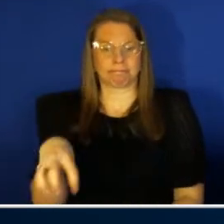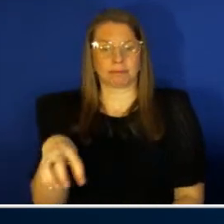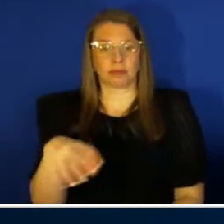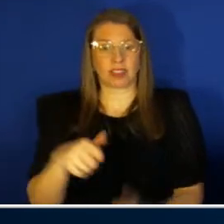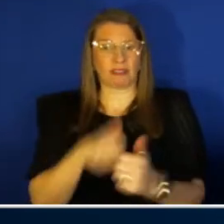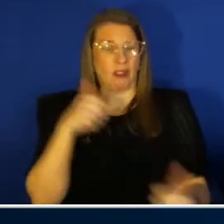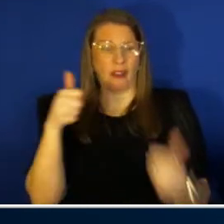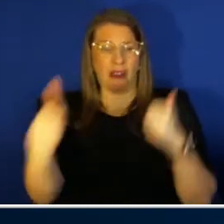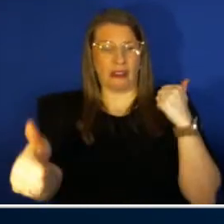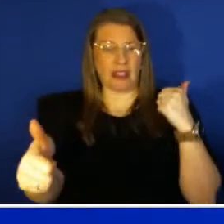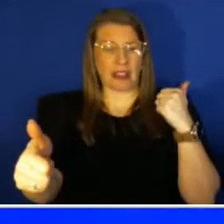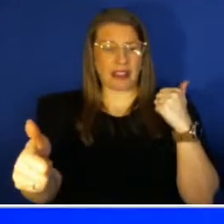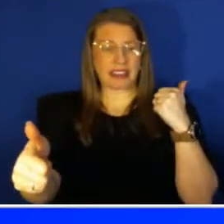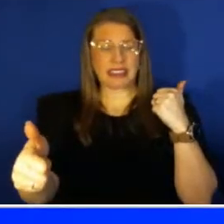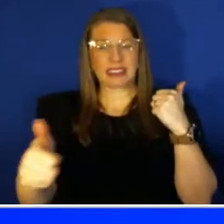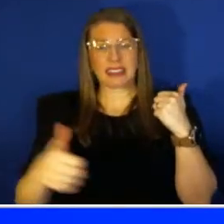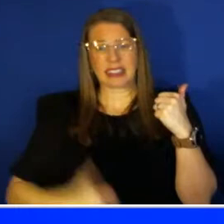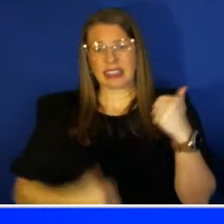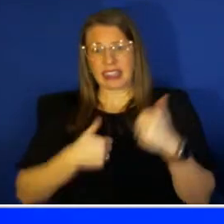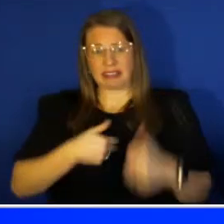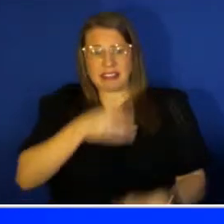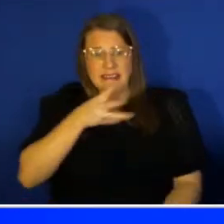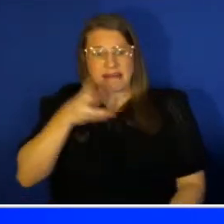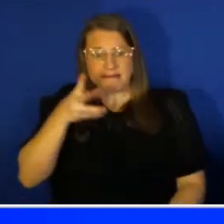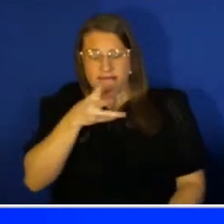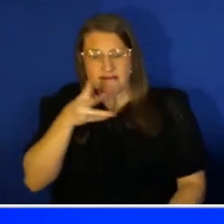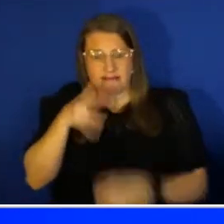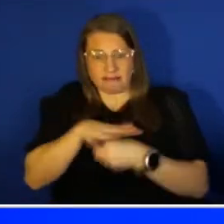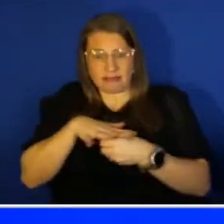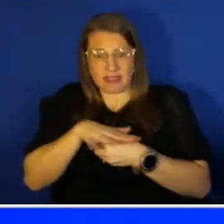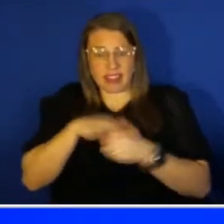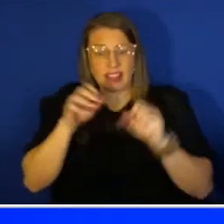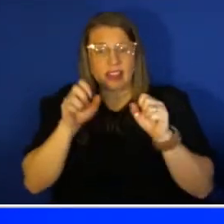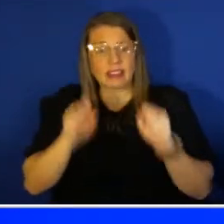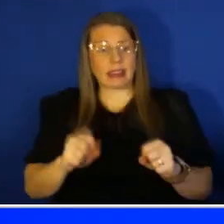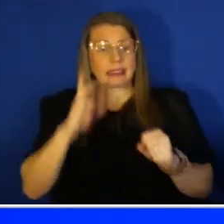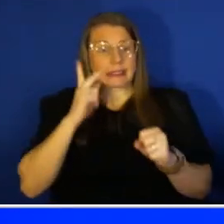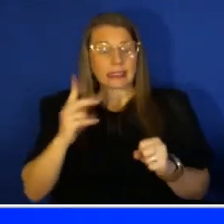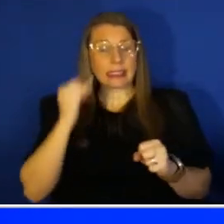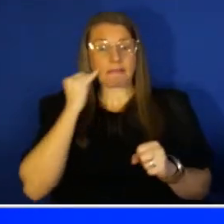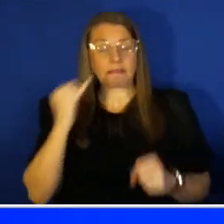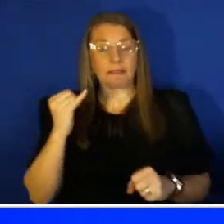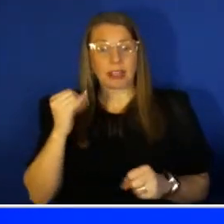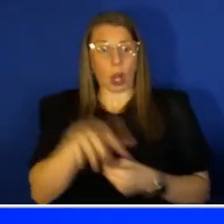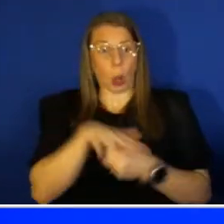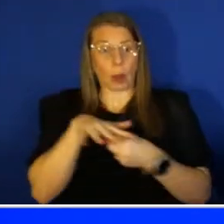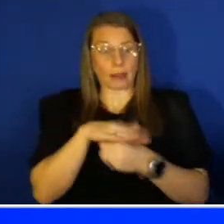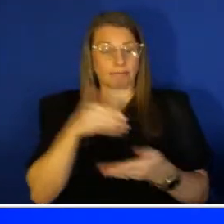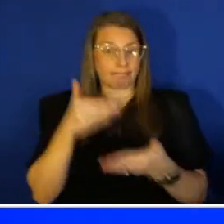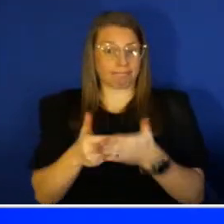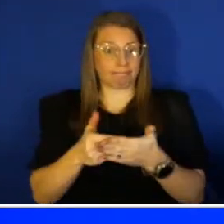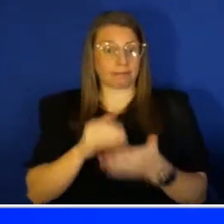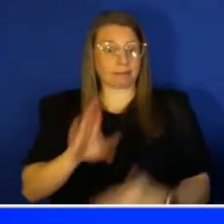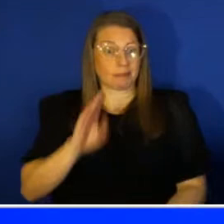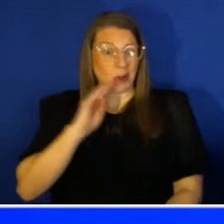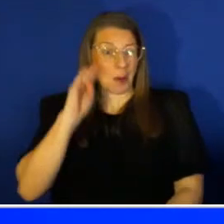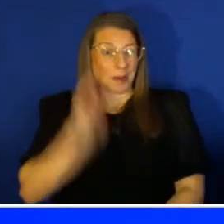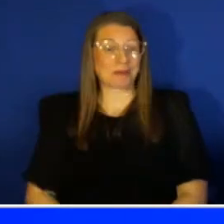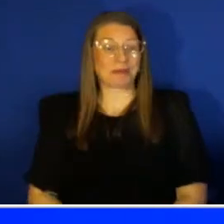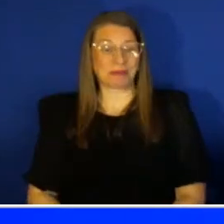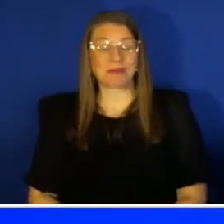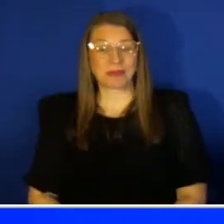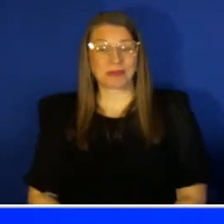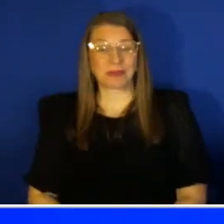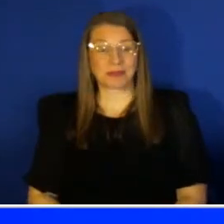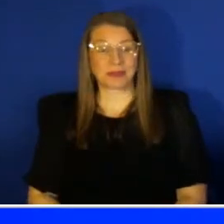off, living in the rural location, they can even see if there is a location near to their house and find